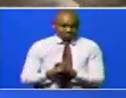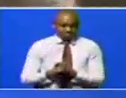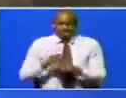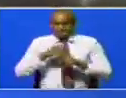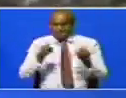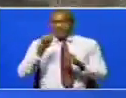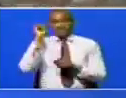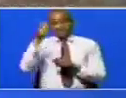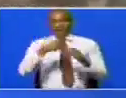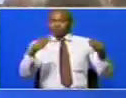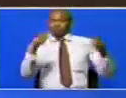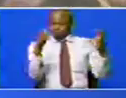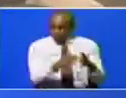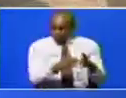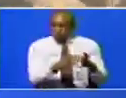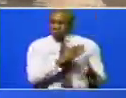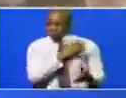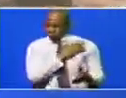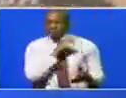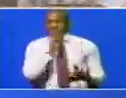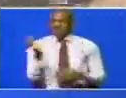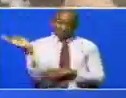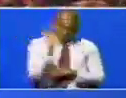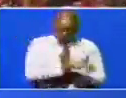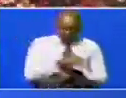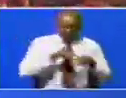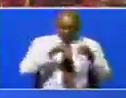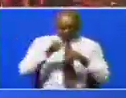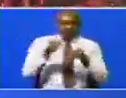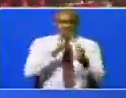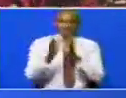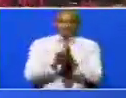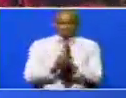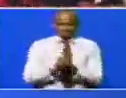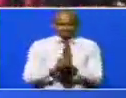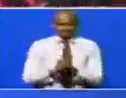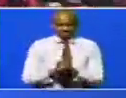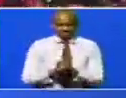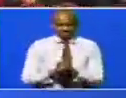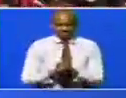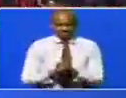But the Kenyan opposition may have to go back to the drawing board.